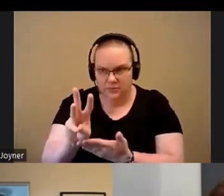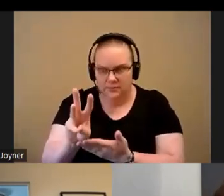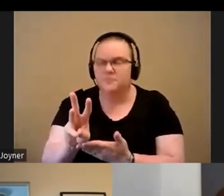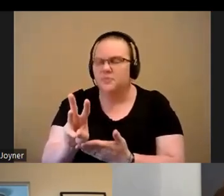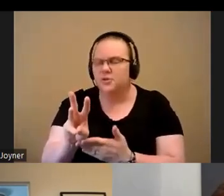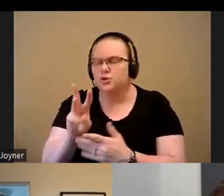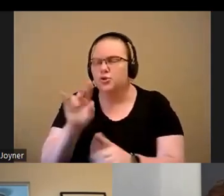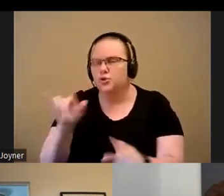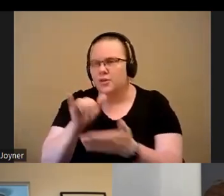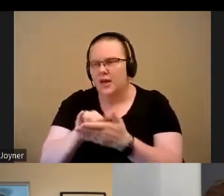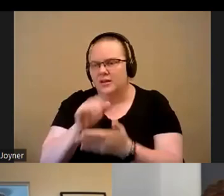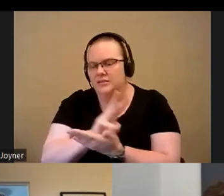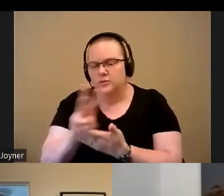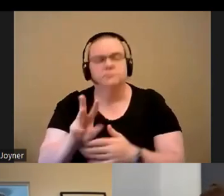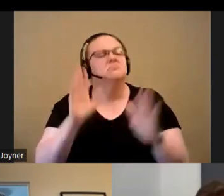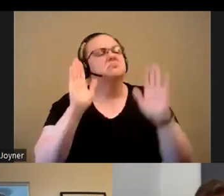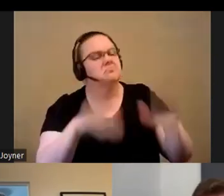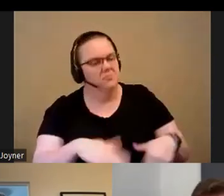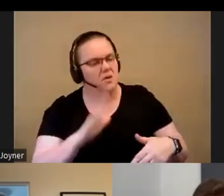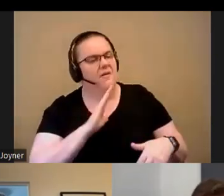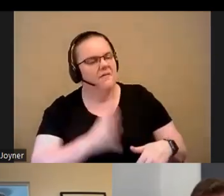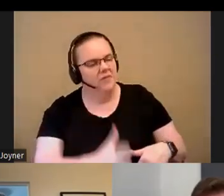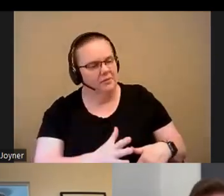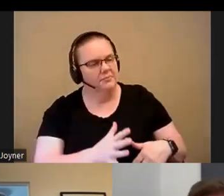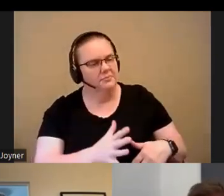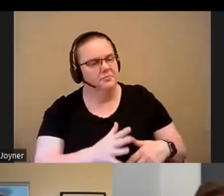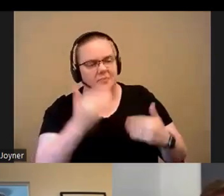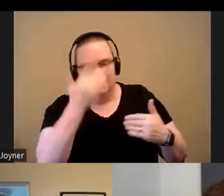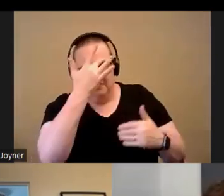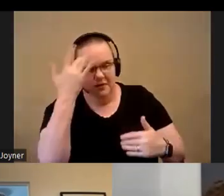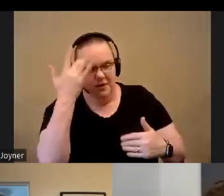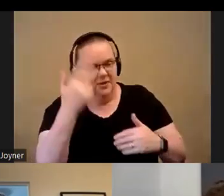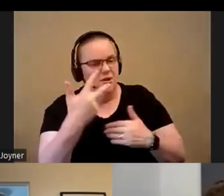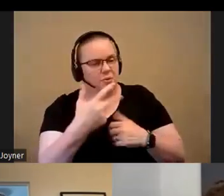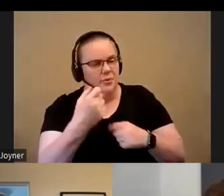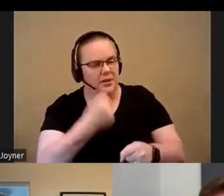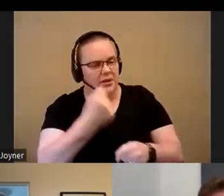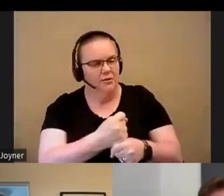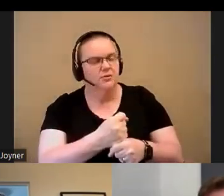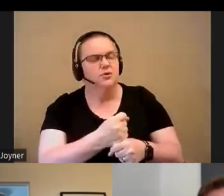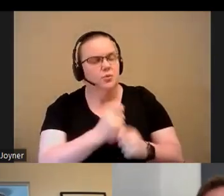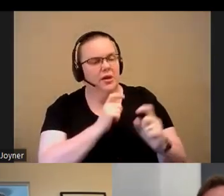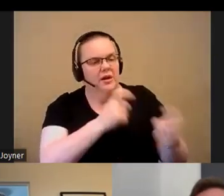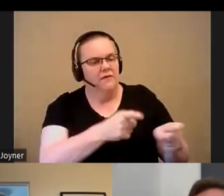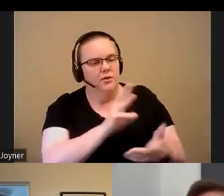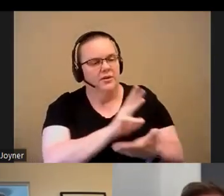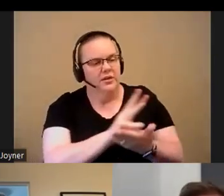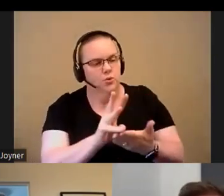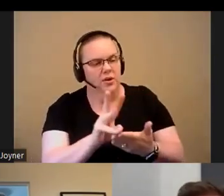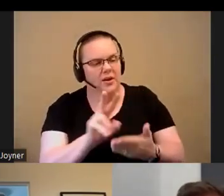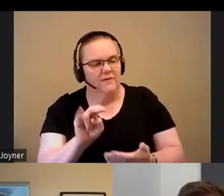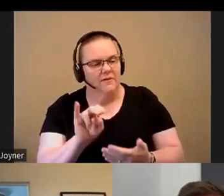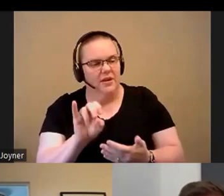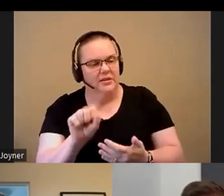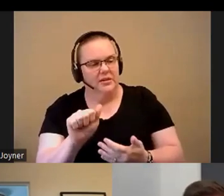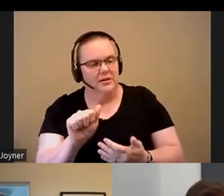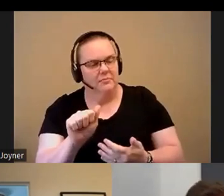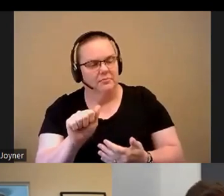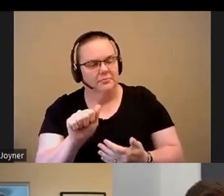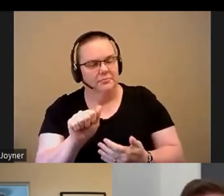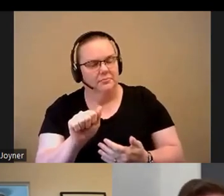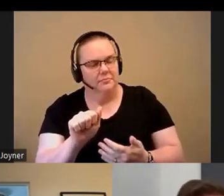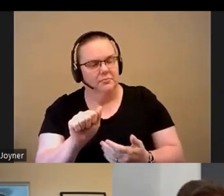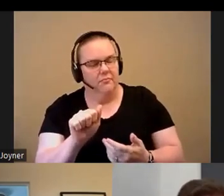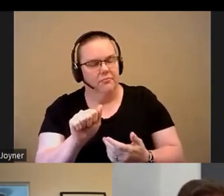And they will be like, all right, fine. Forget about the rest of the 3 years. We're giving you a 6-week visa. You can kind of change course with a request for evidence, and